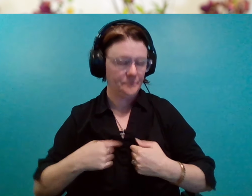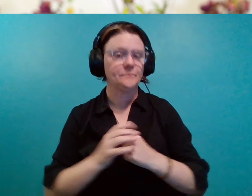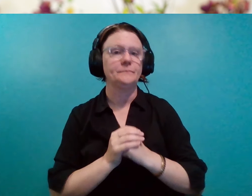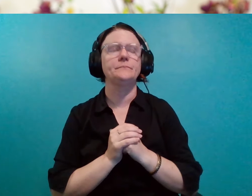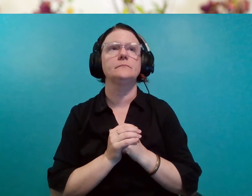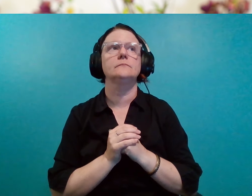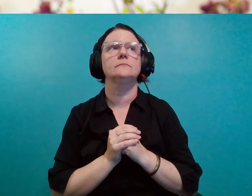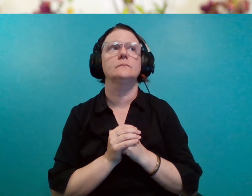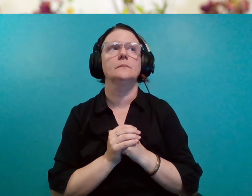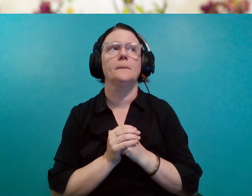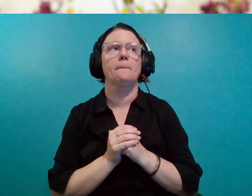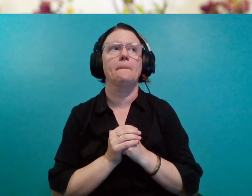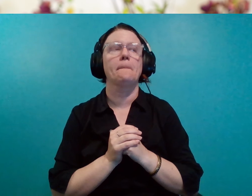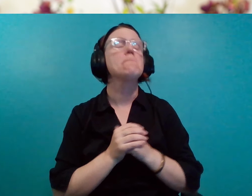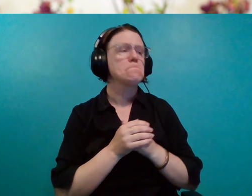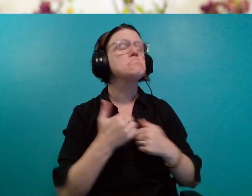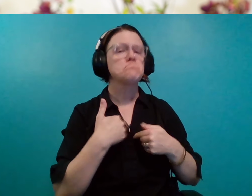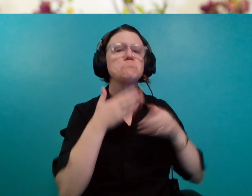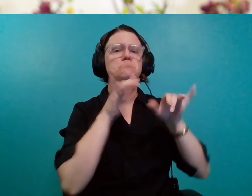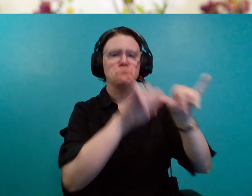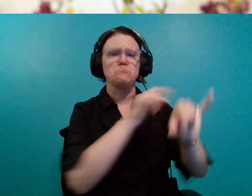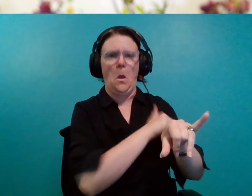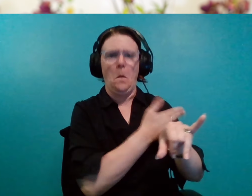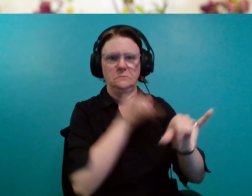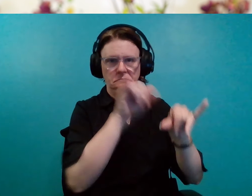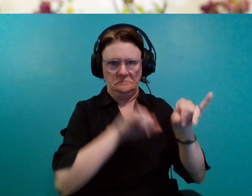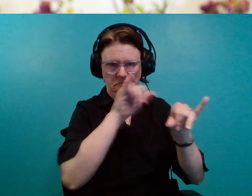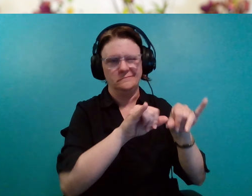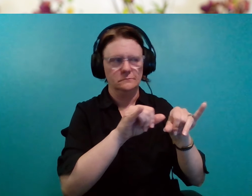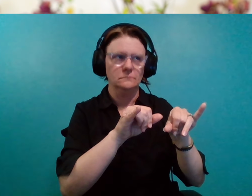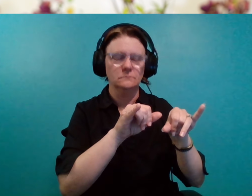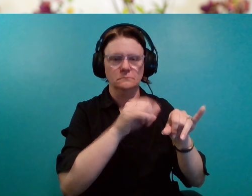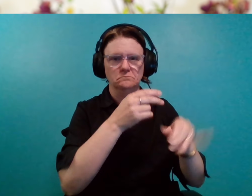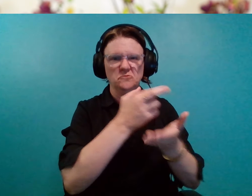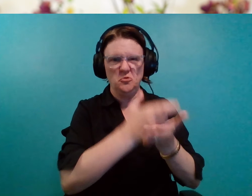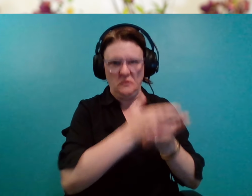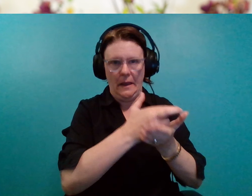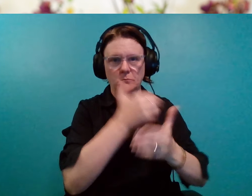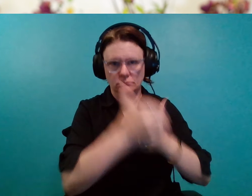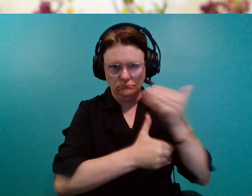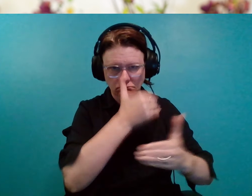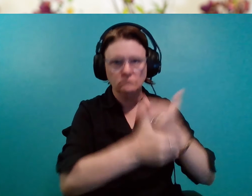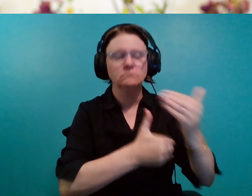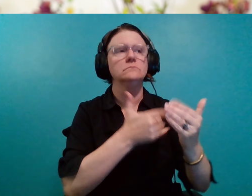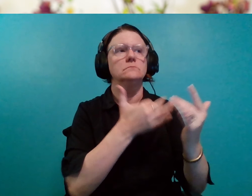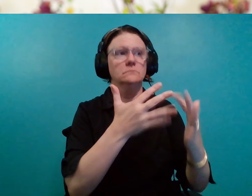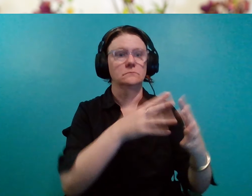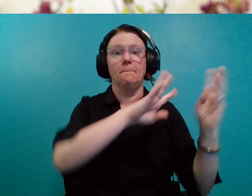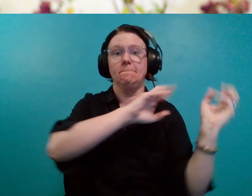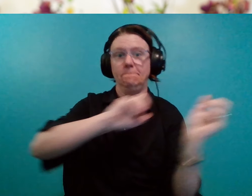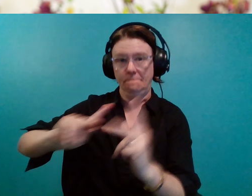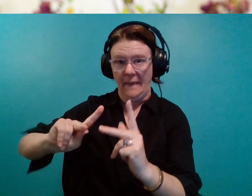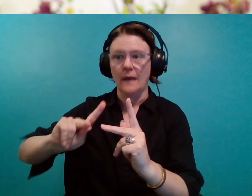And when I left the hospital from rehabilitation and